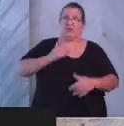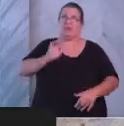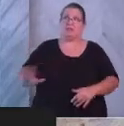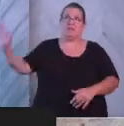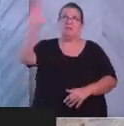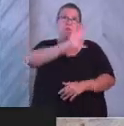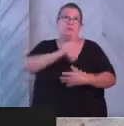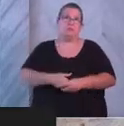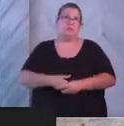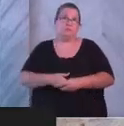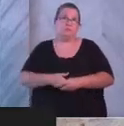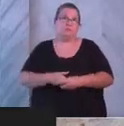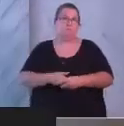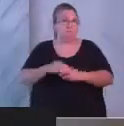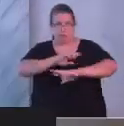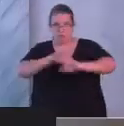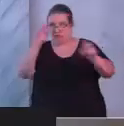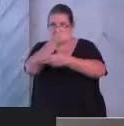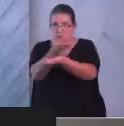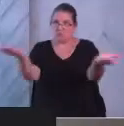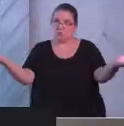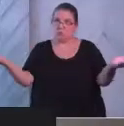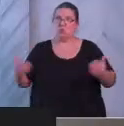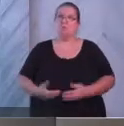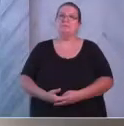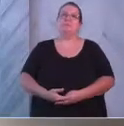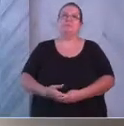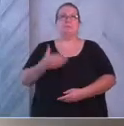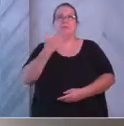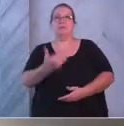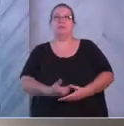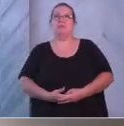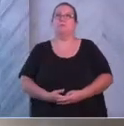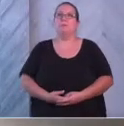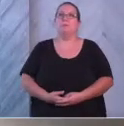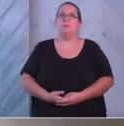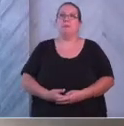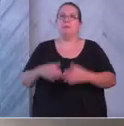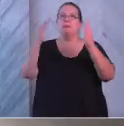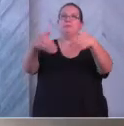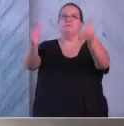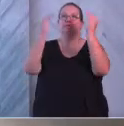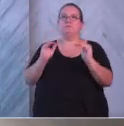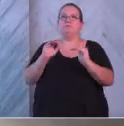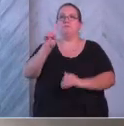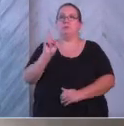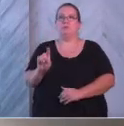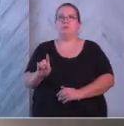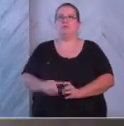it in ready for you. Thank you. Thank you. All right, and with that, we move on to our next